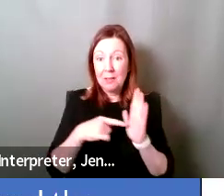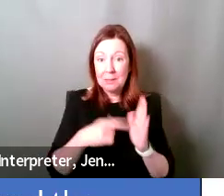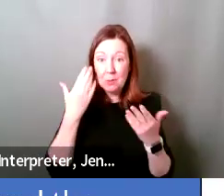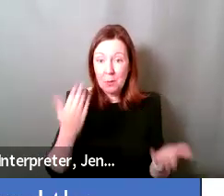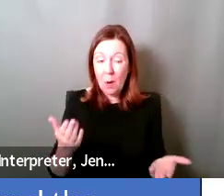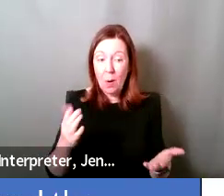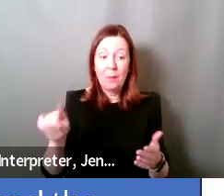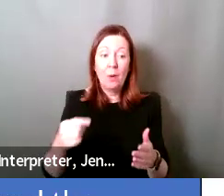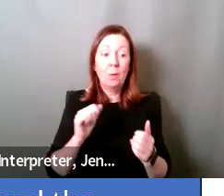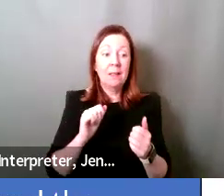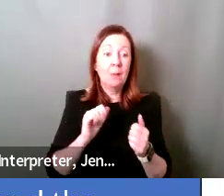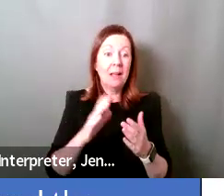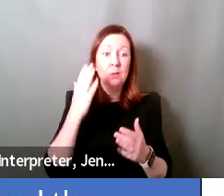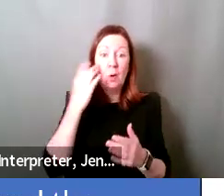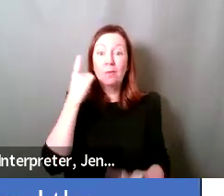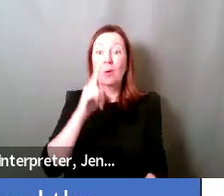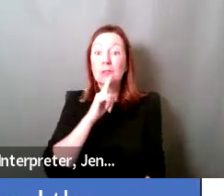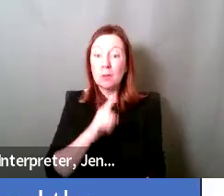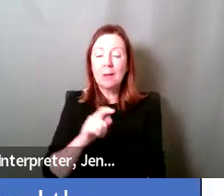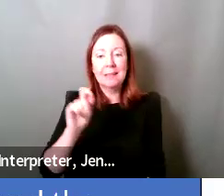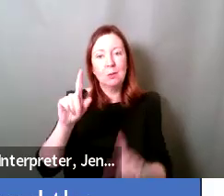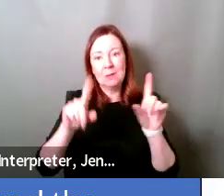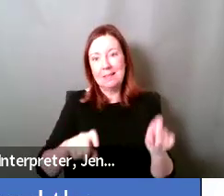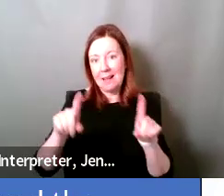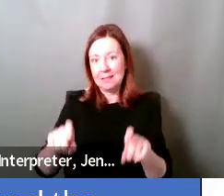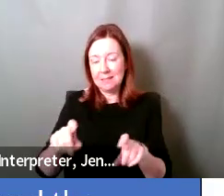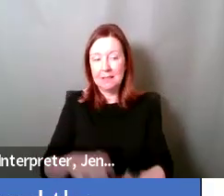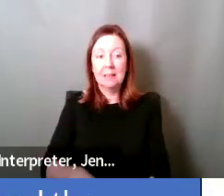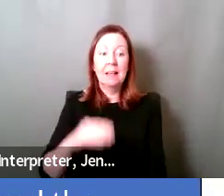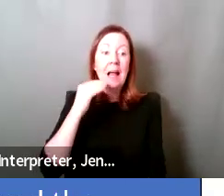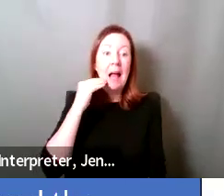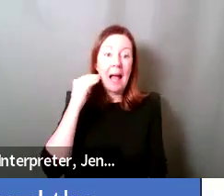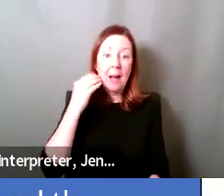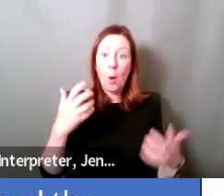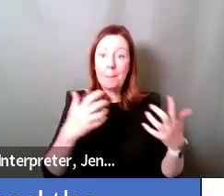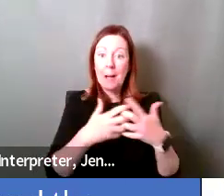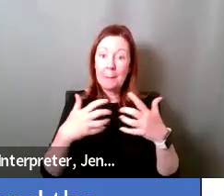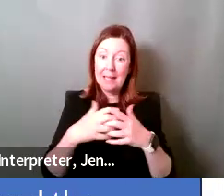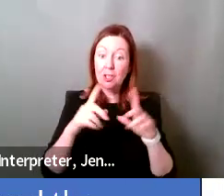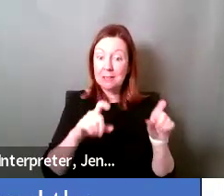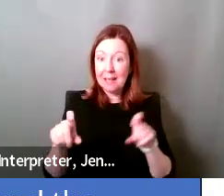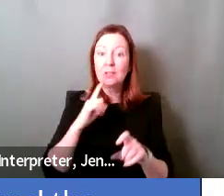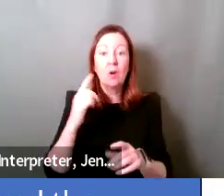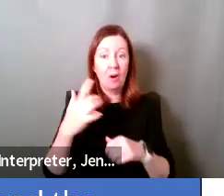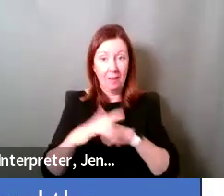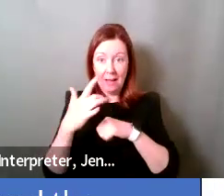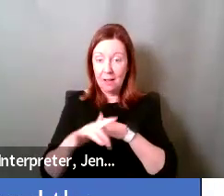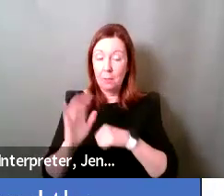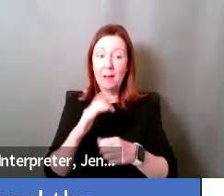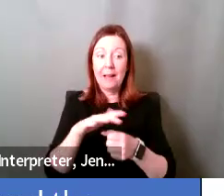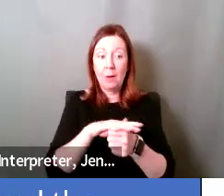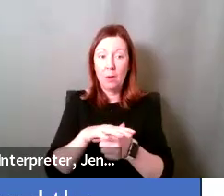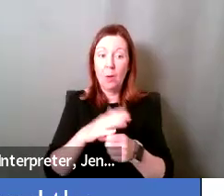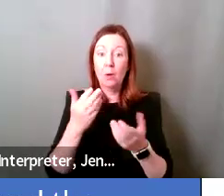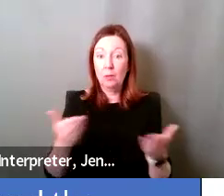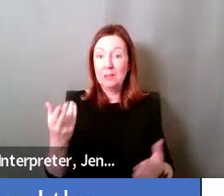way to know for sure which one is to test. So at-home combination tests are available at our local